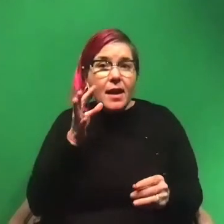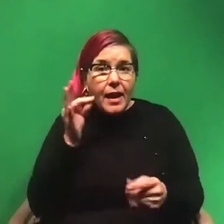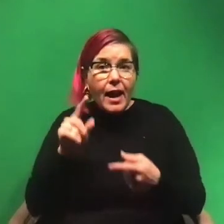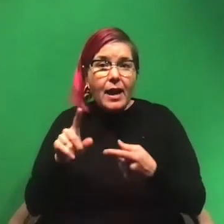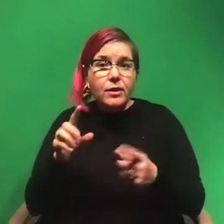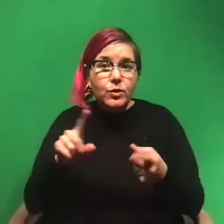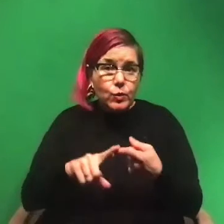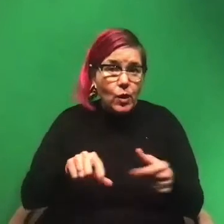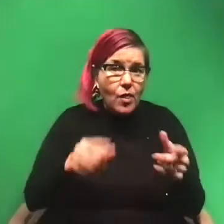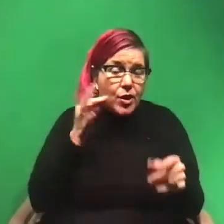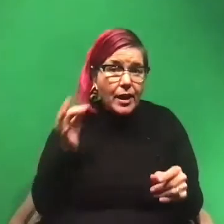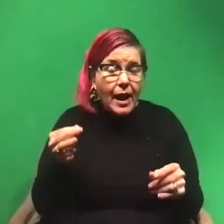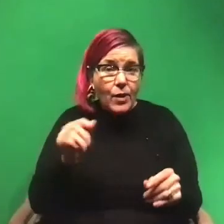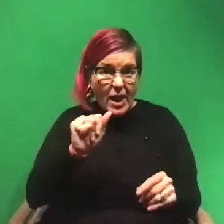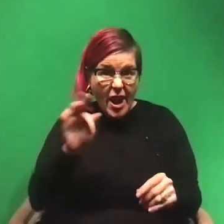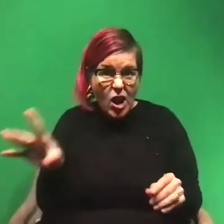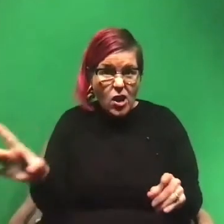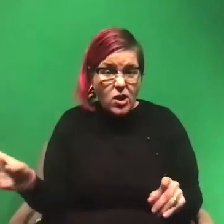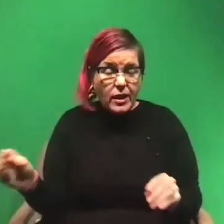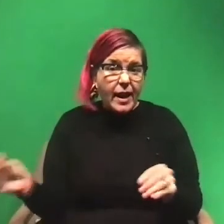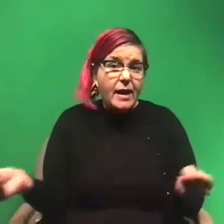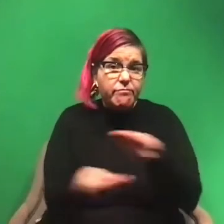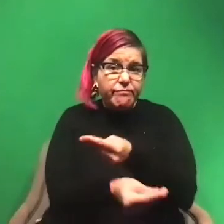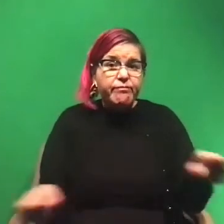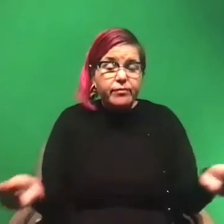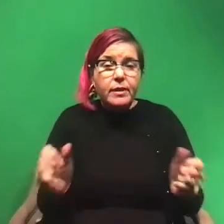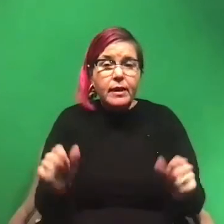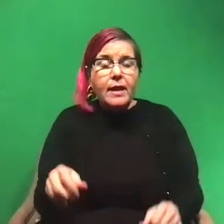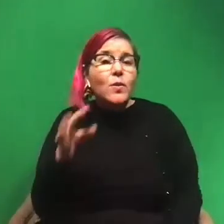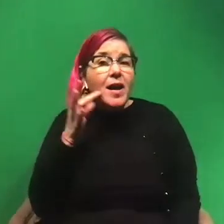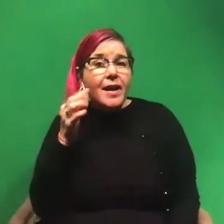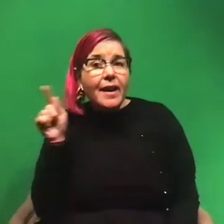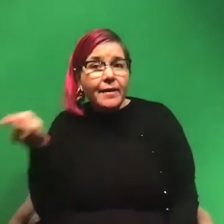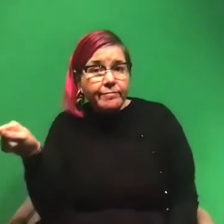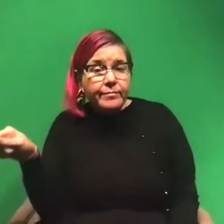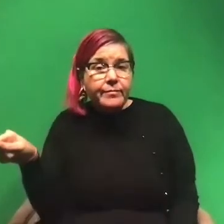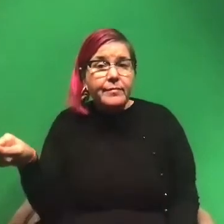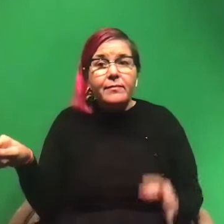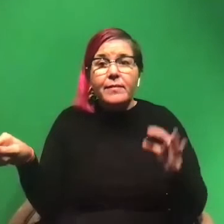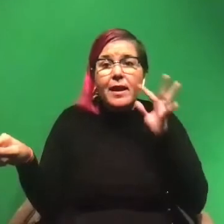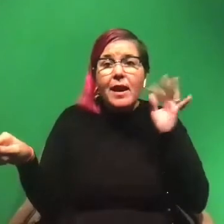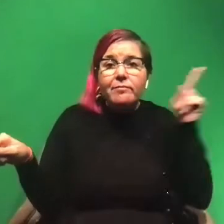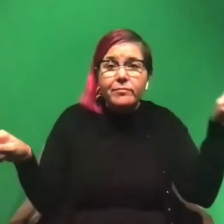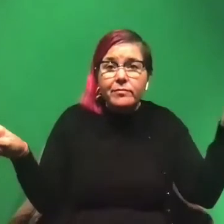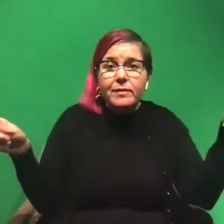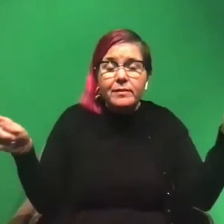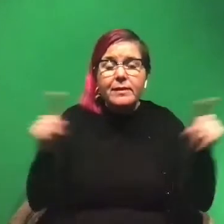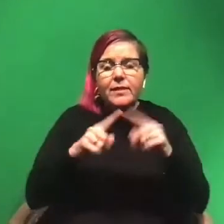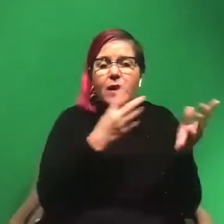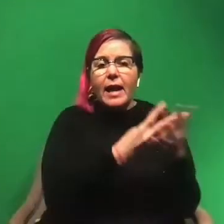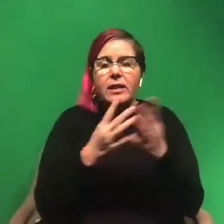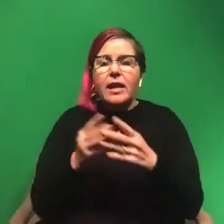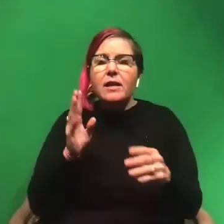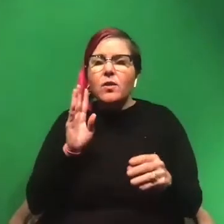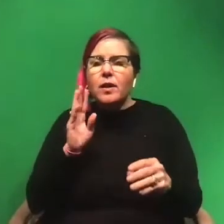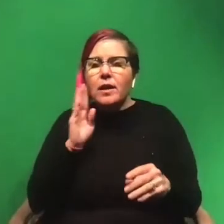the air. Similar principle, you can imagine cat here, and you have another case with a cat here. Infect one, can